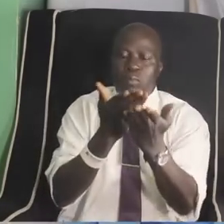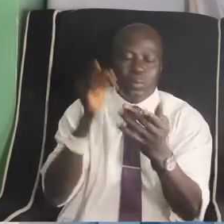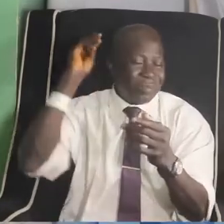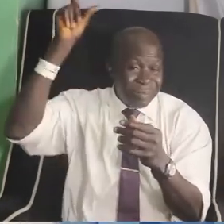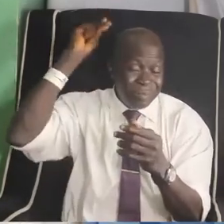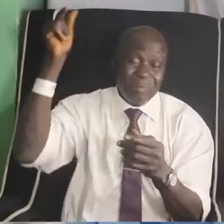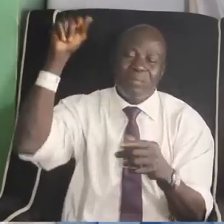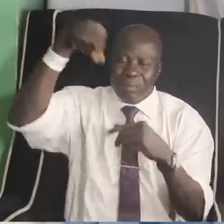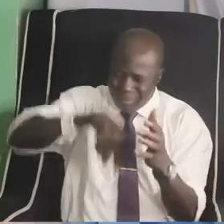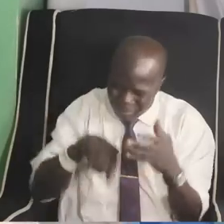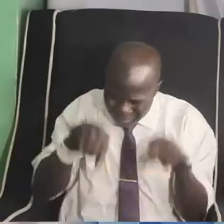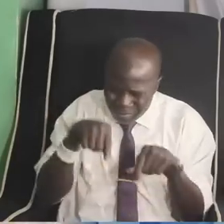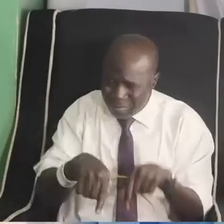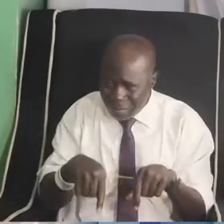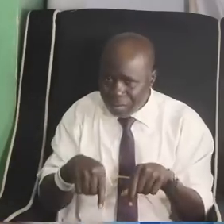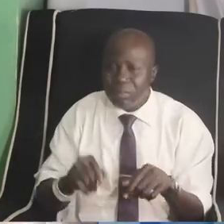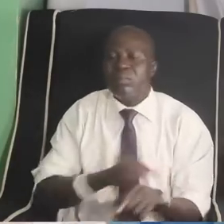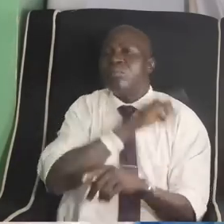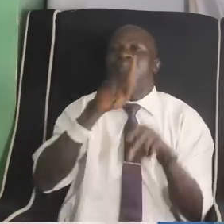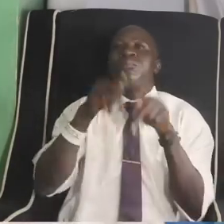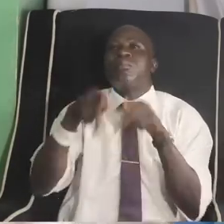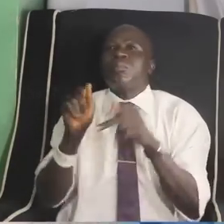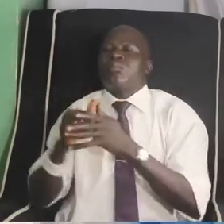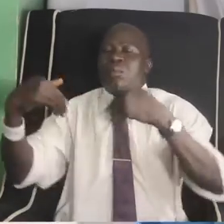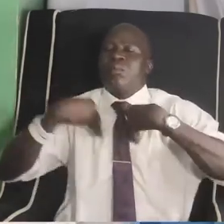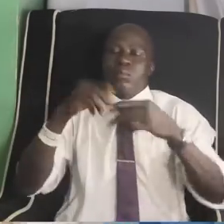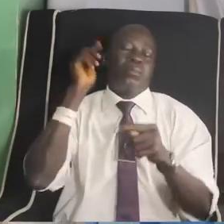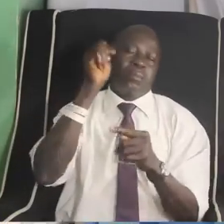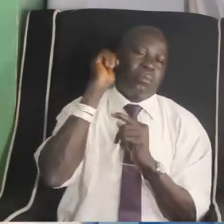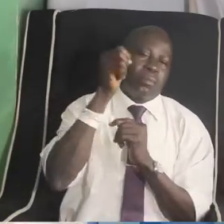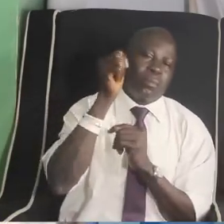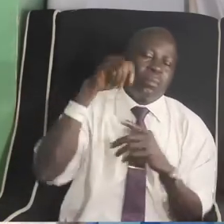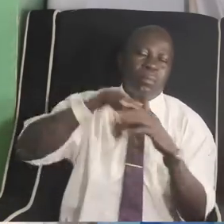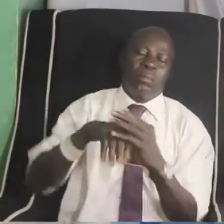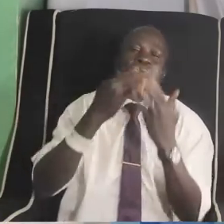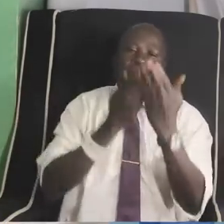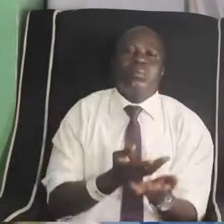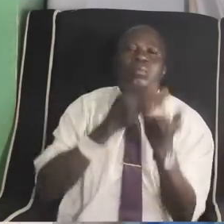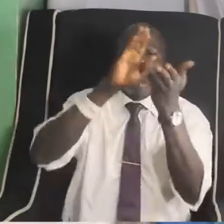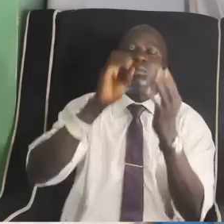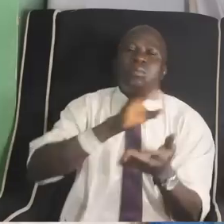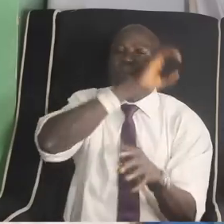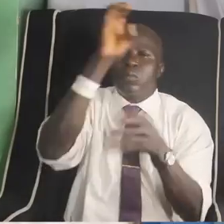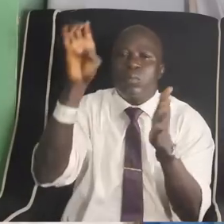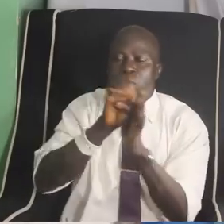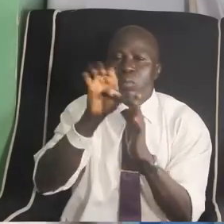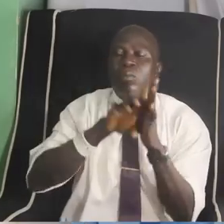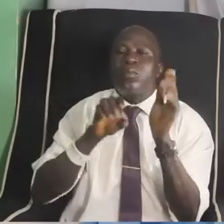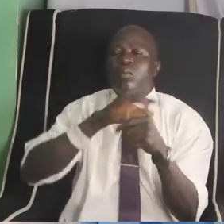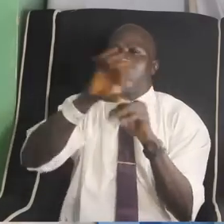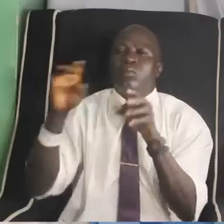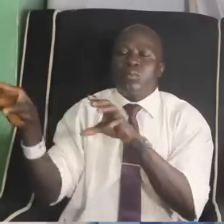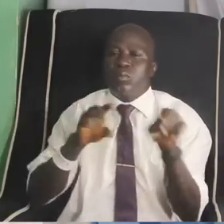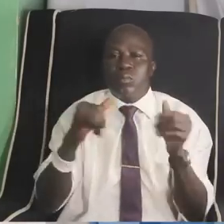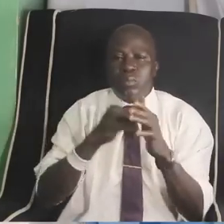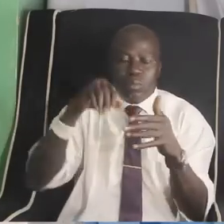ibana since then awon eyan ne testimony how I have it glory ore majemo over the covenant of ati nkan to ba se and